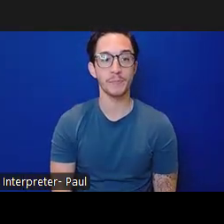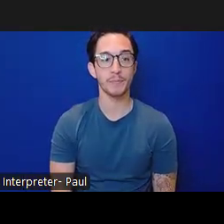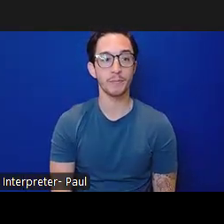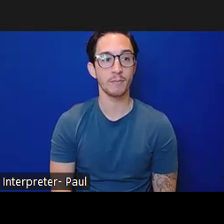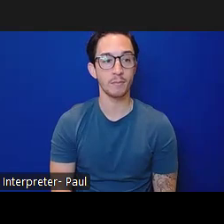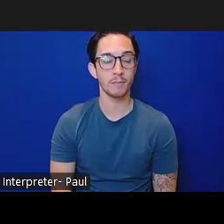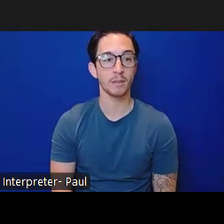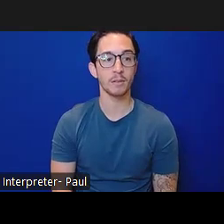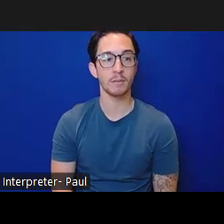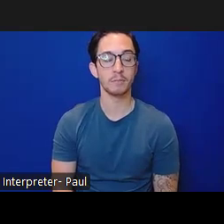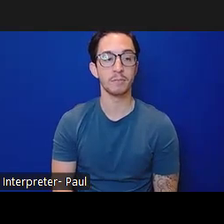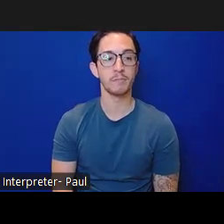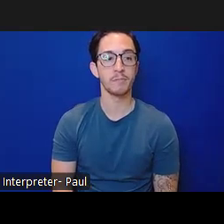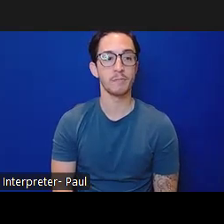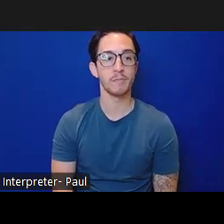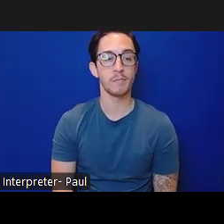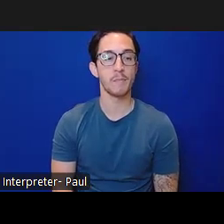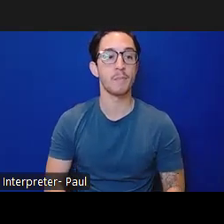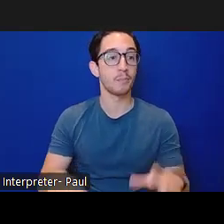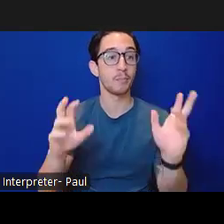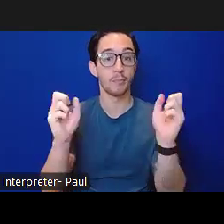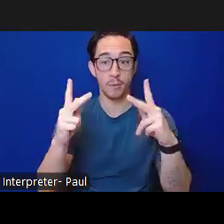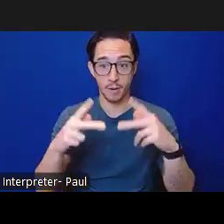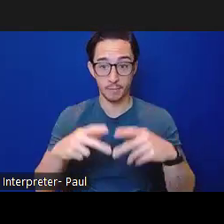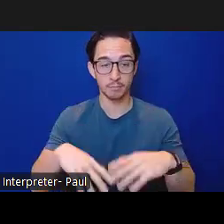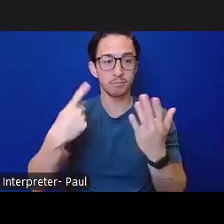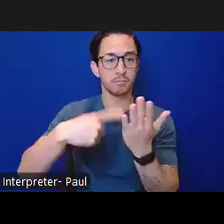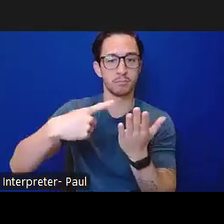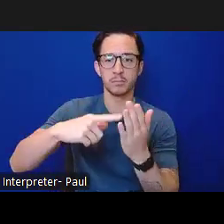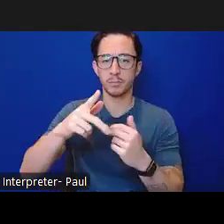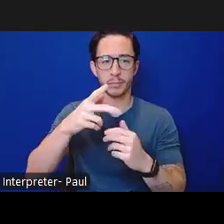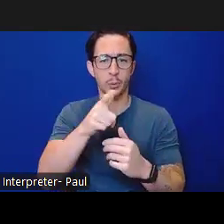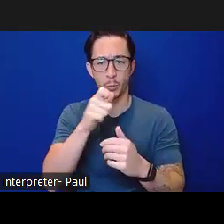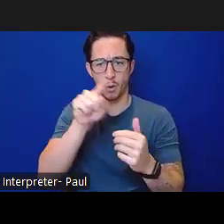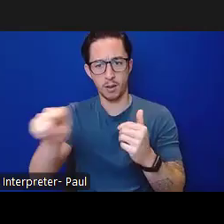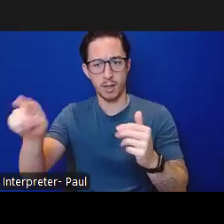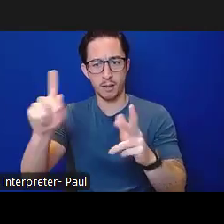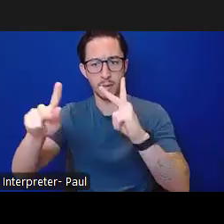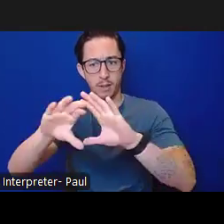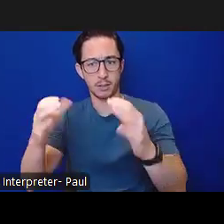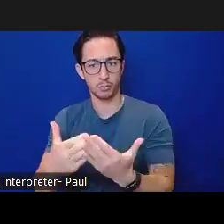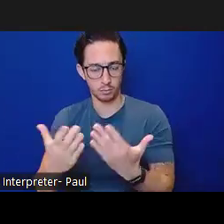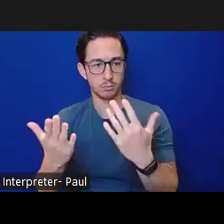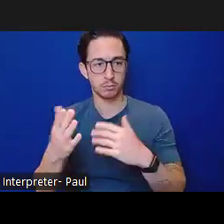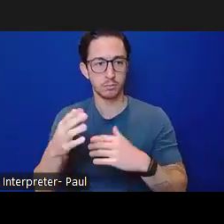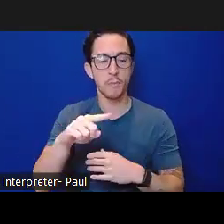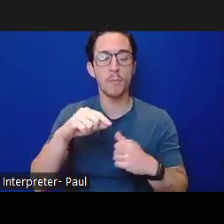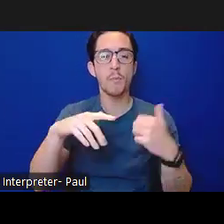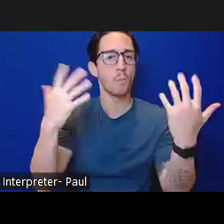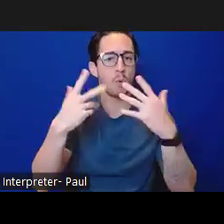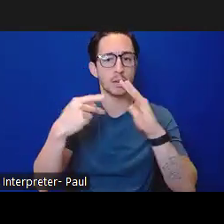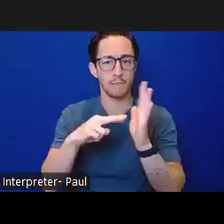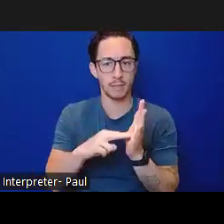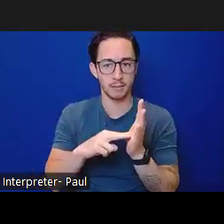Okay, so let's talk about the underserved populations. Who are they? Right? And so, what does it mean when